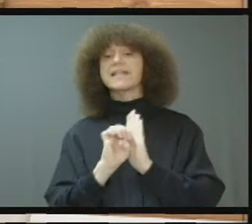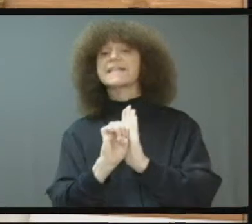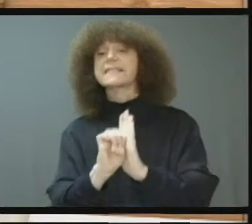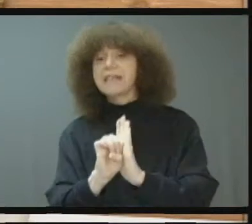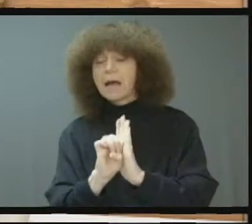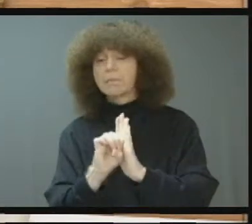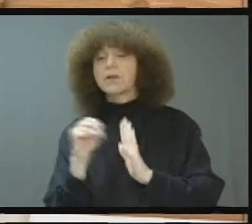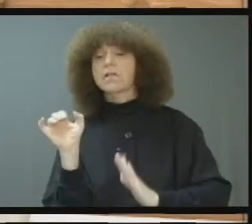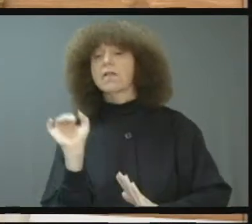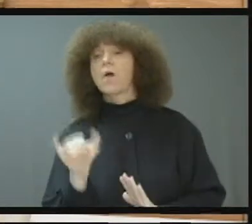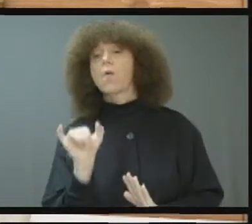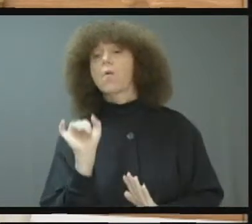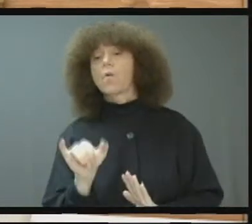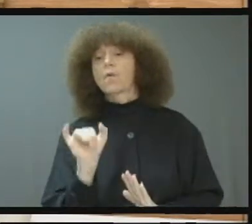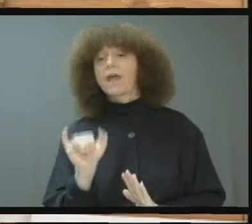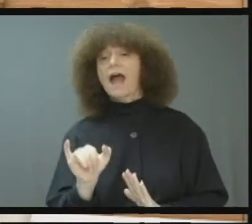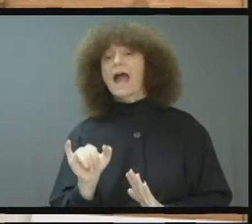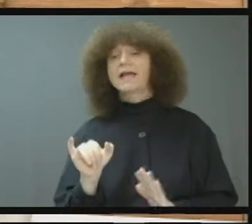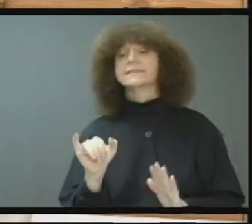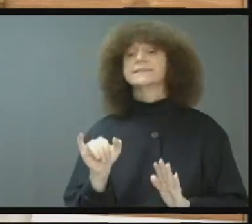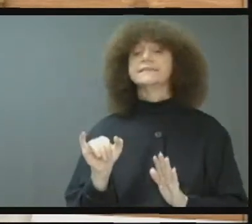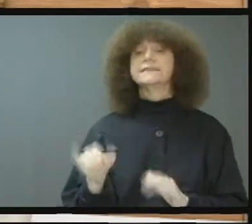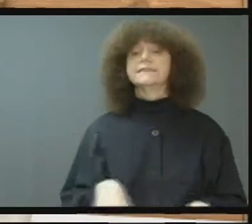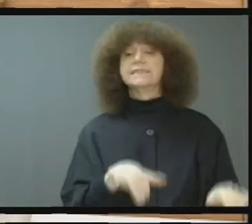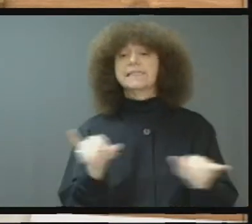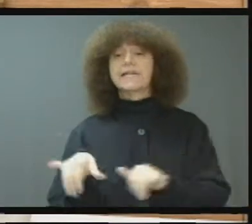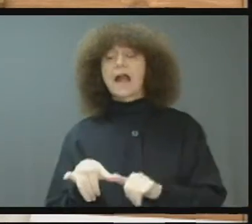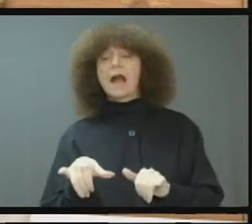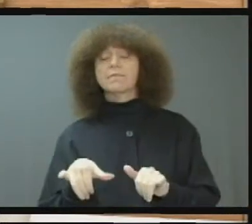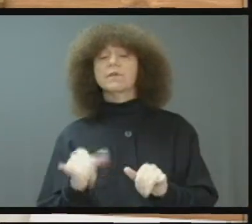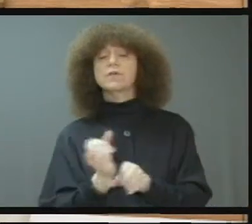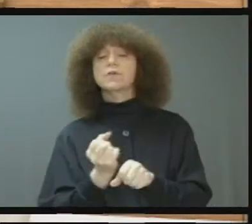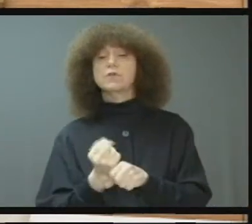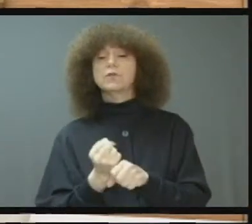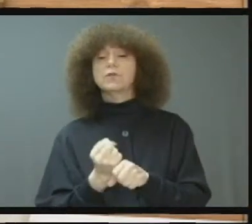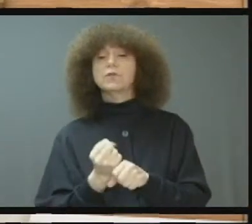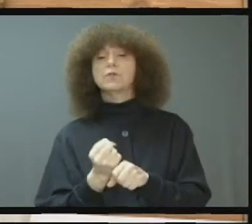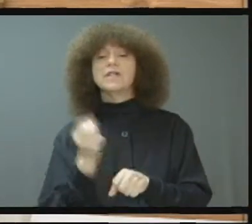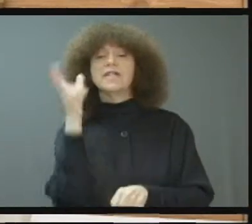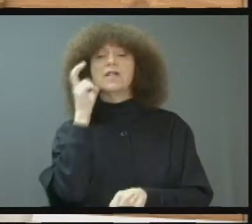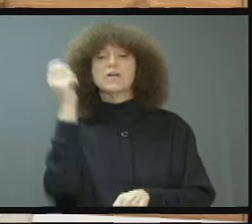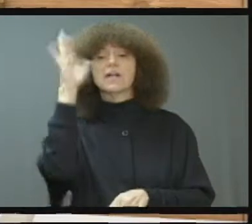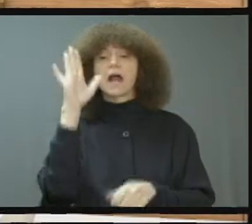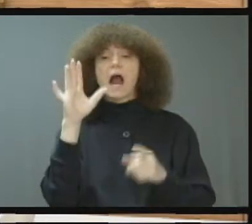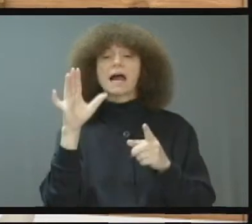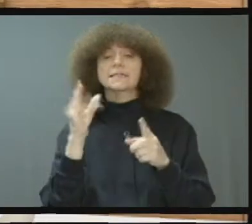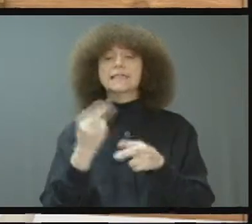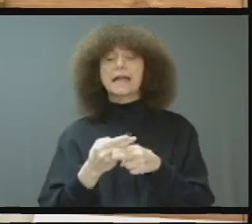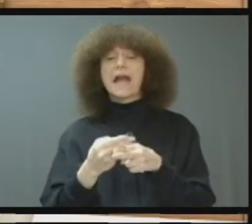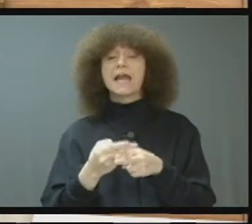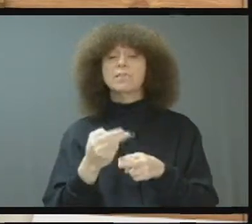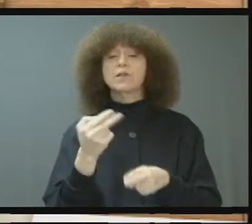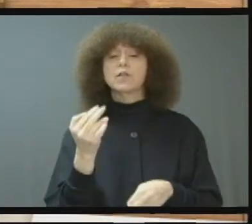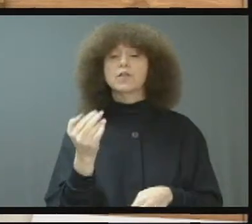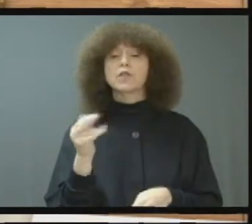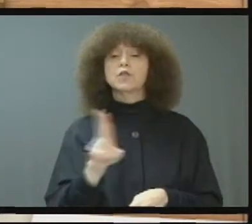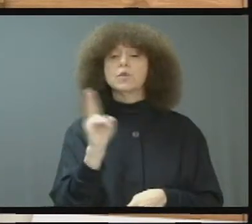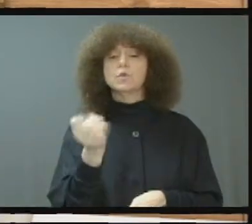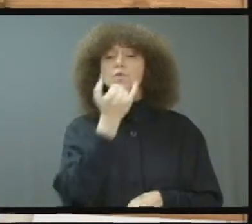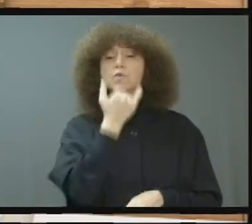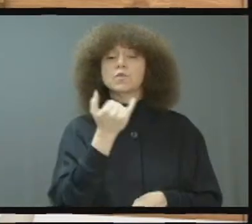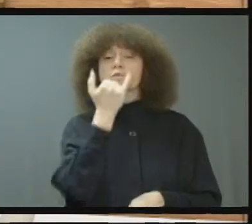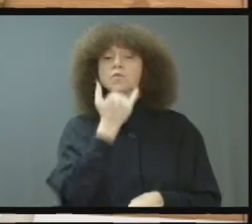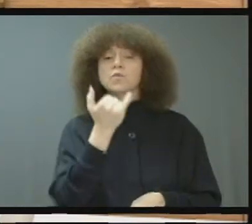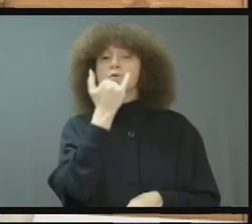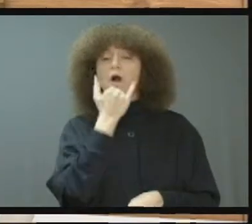become so common to hear God's name misused on TV, the movies, music, even at home, that our children